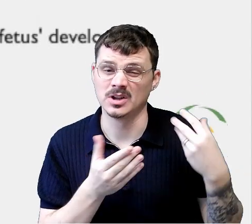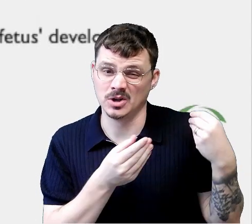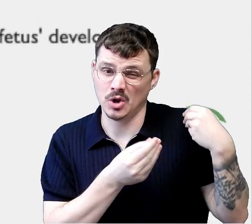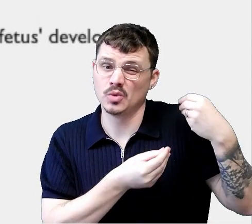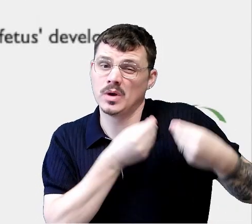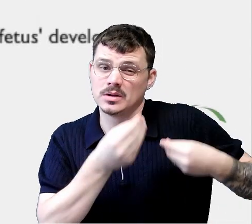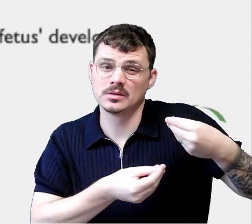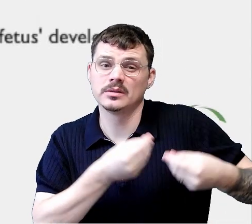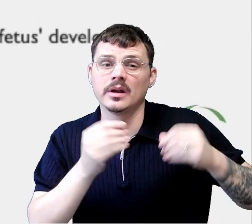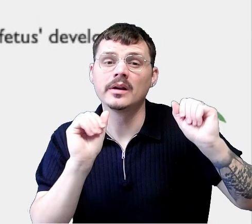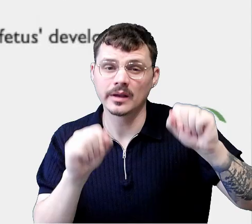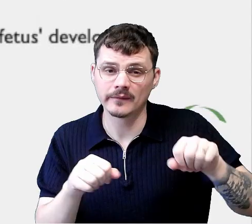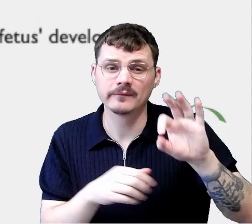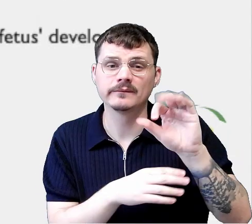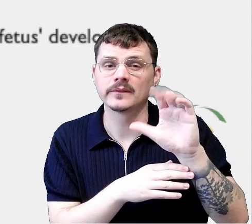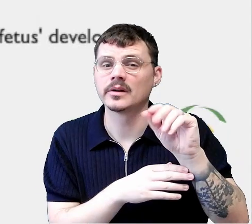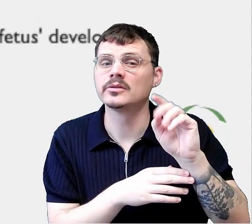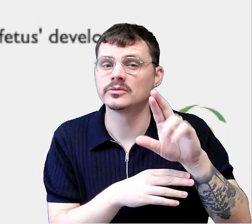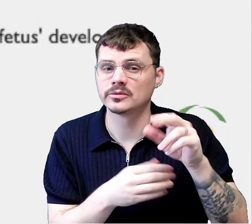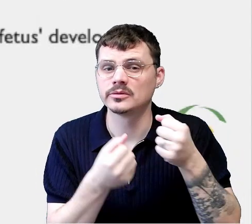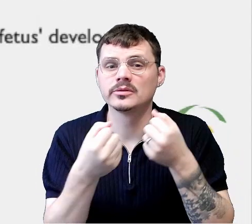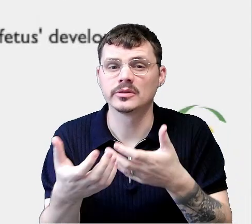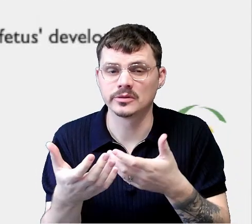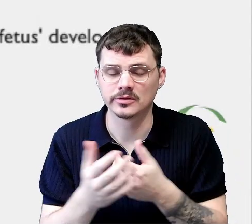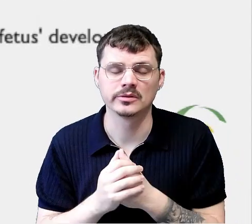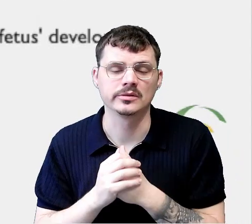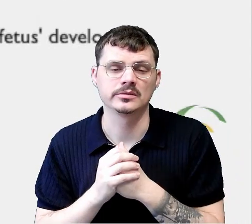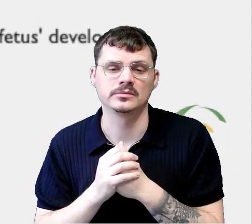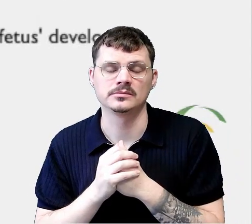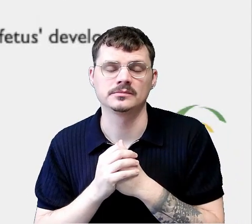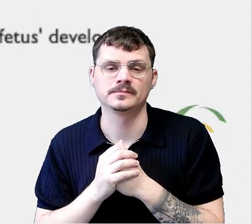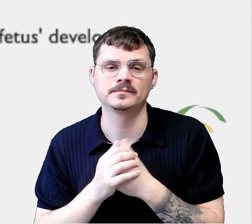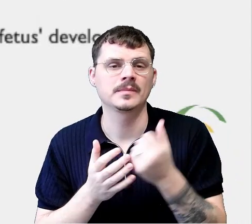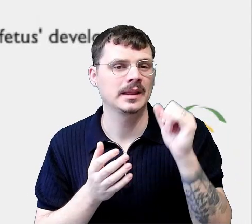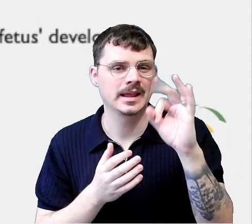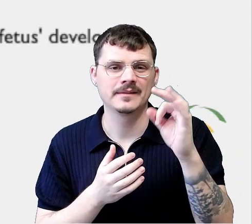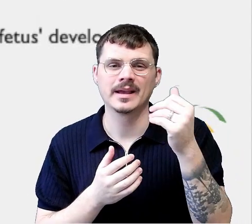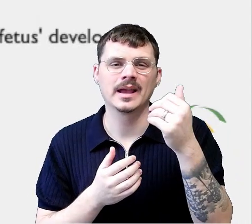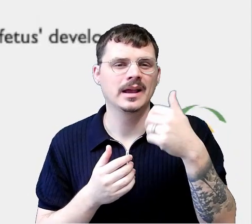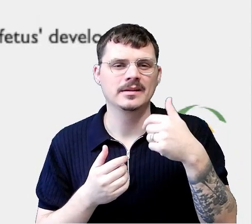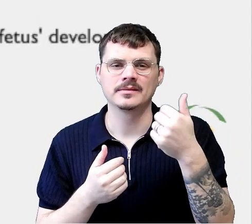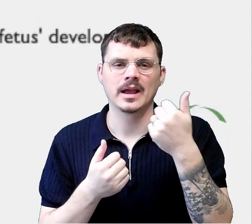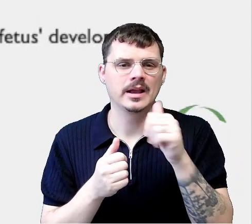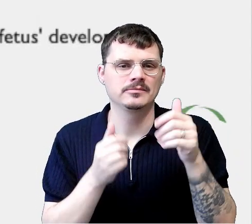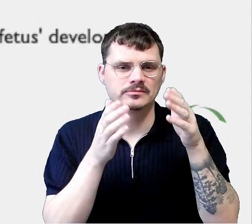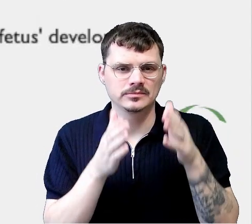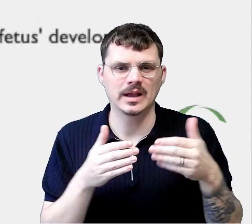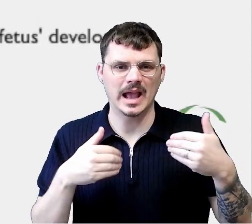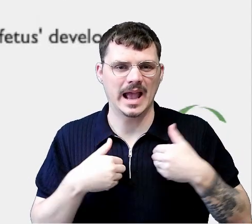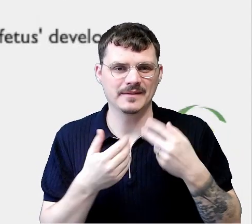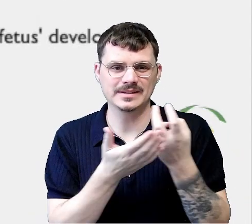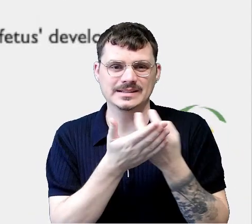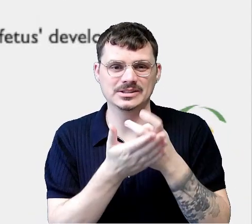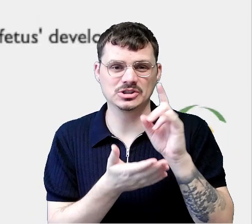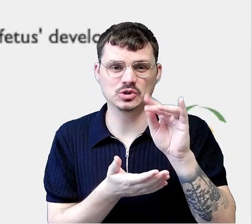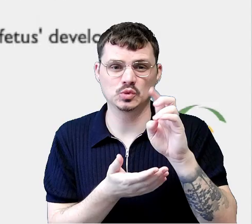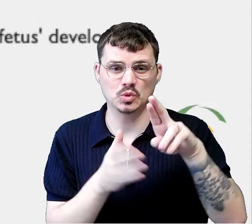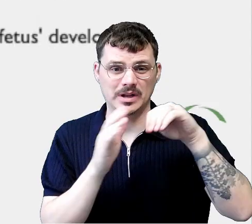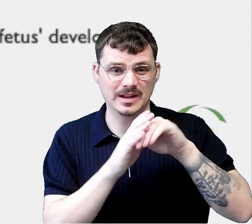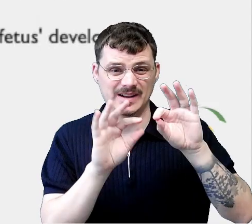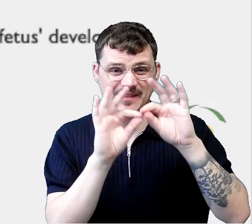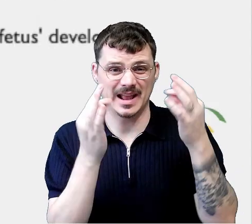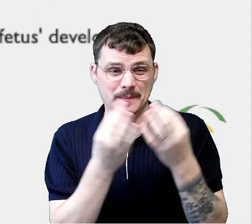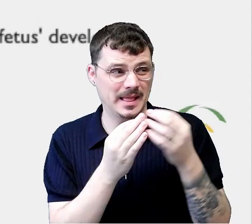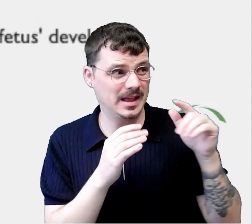Heredity is a big factor. If anybody has a form of seizure disorder in the